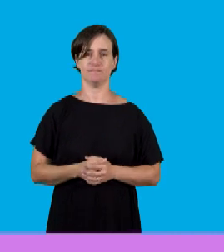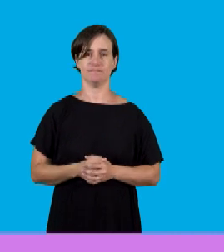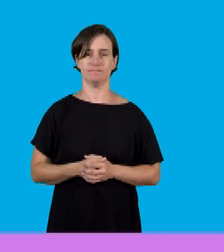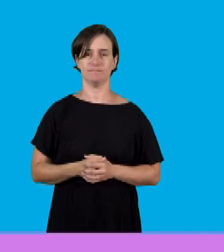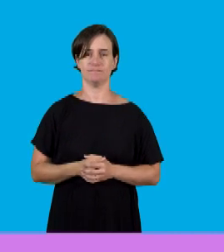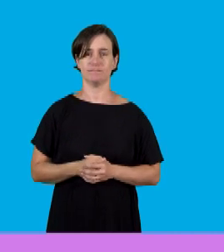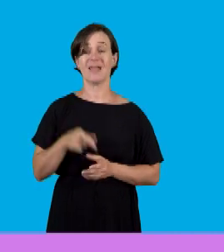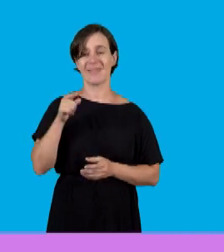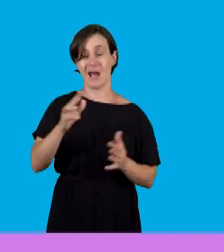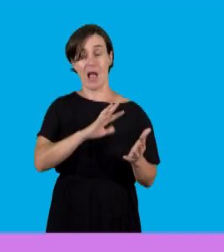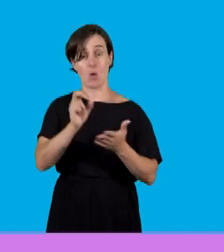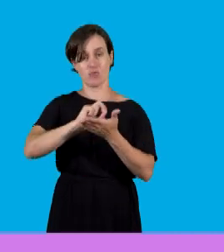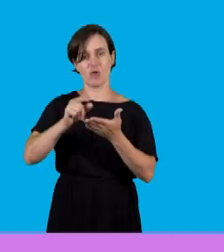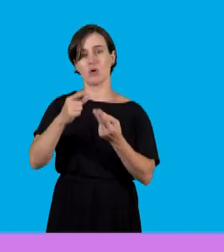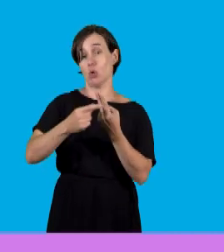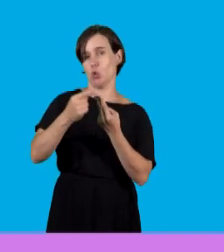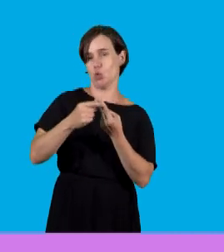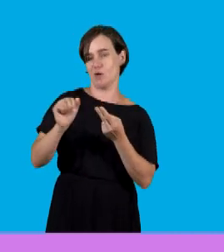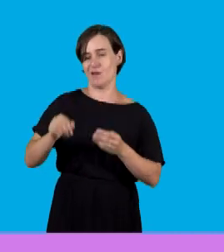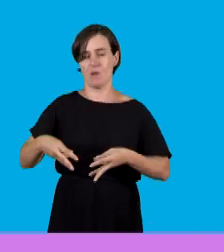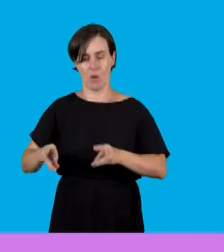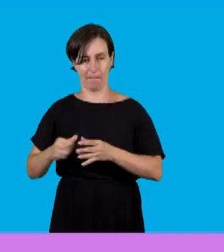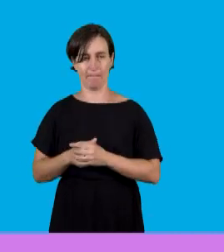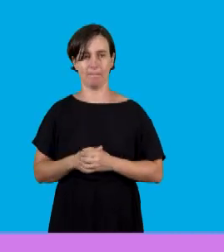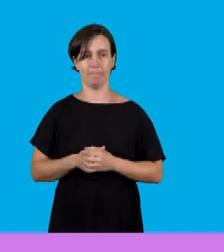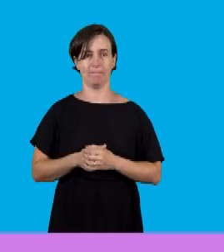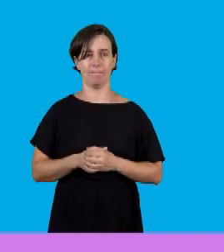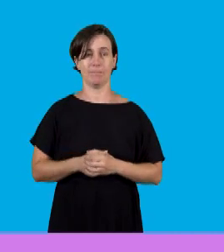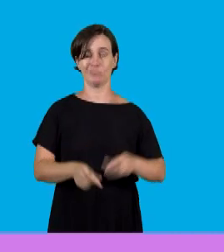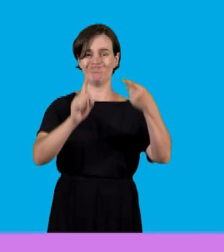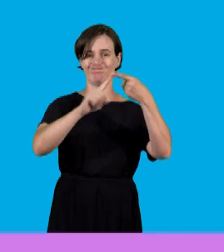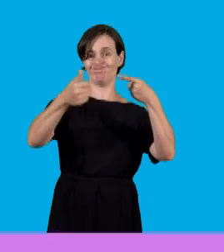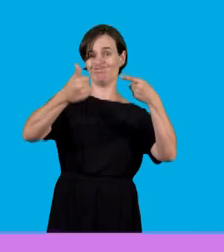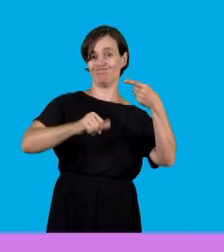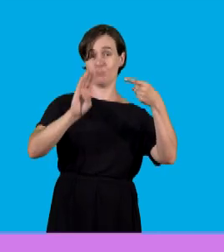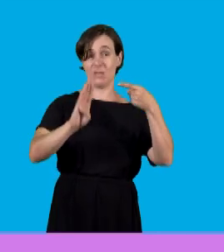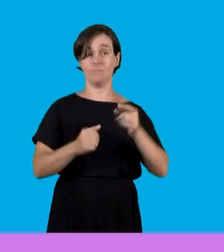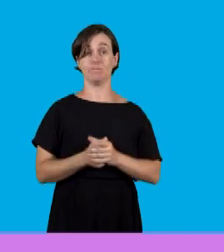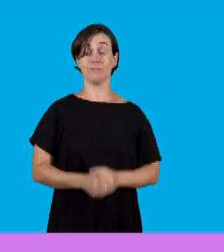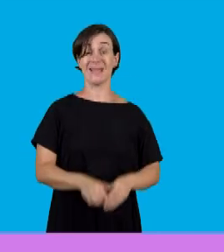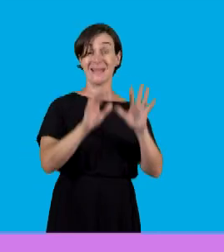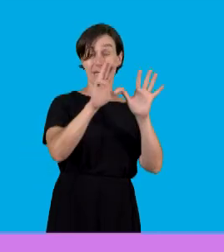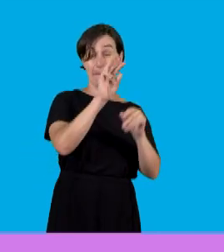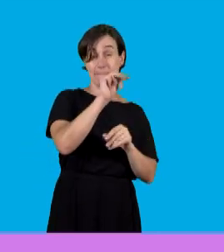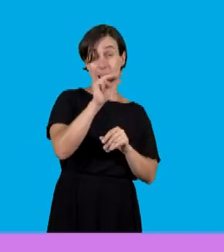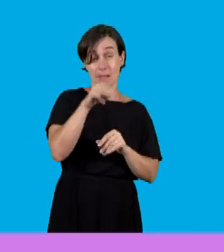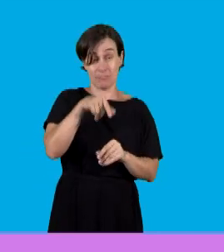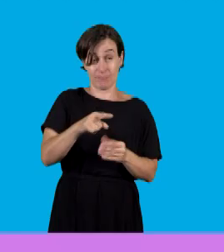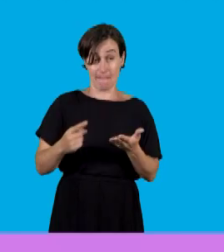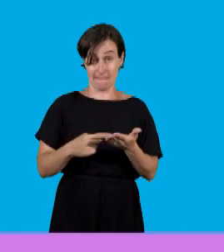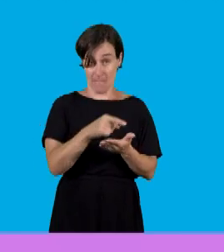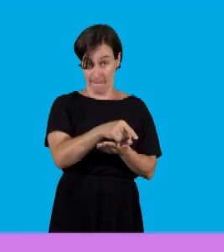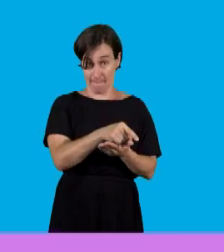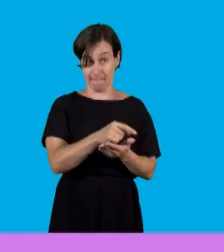115,000. So this is the scale written in unit form. Then B says 10 millimeters on the map. So